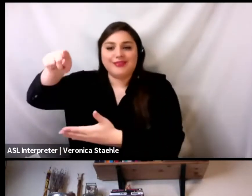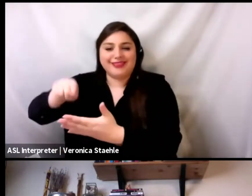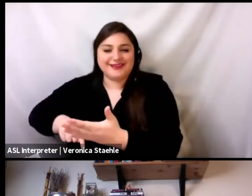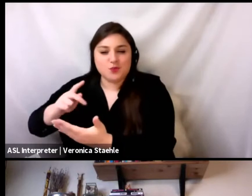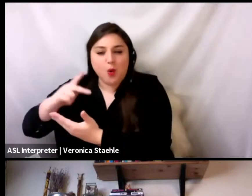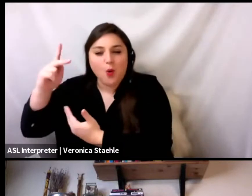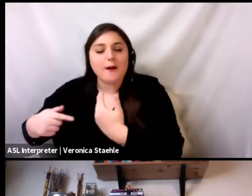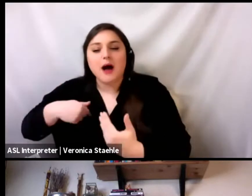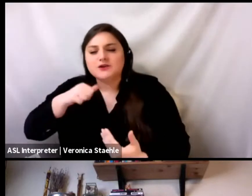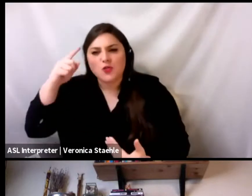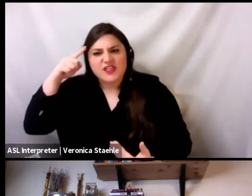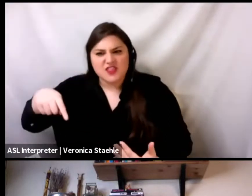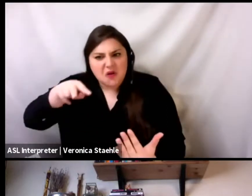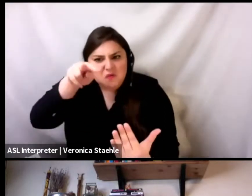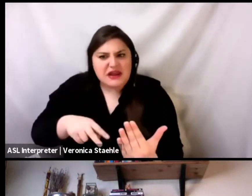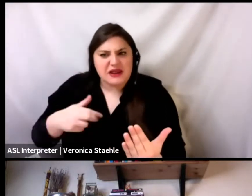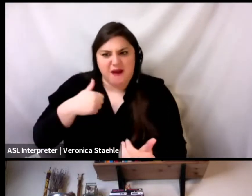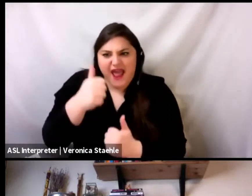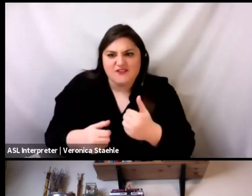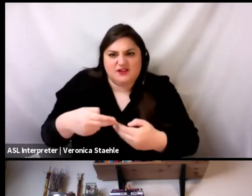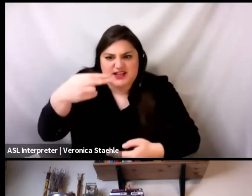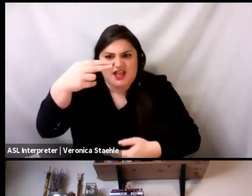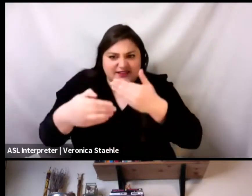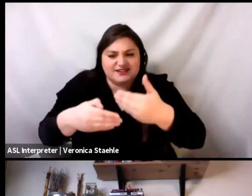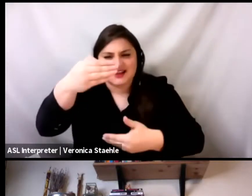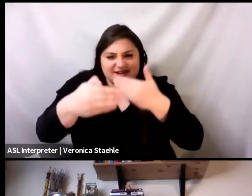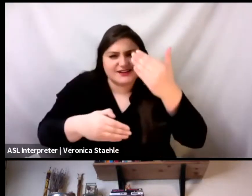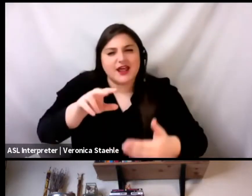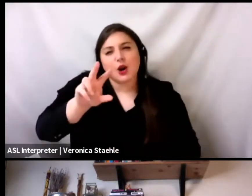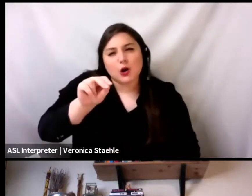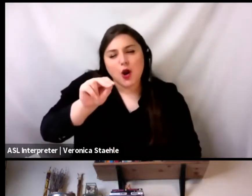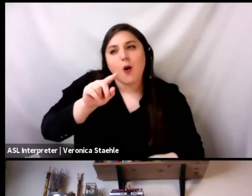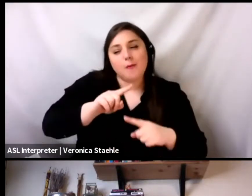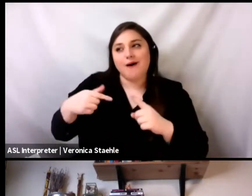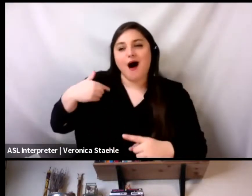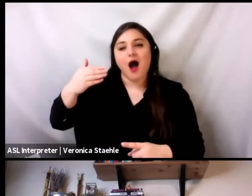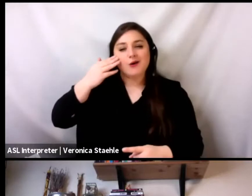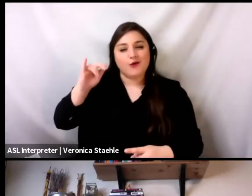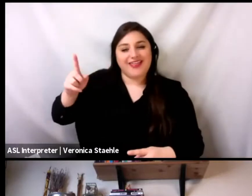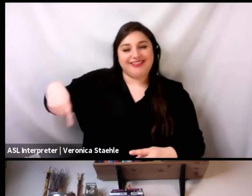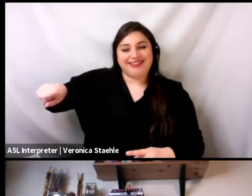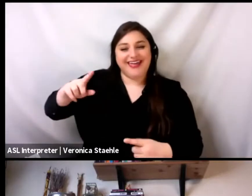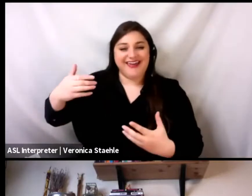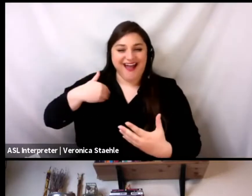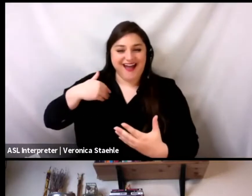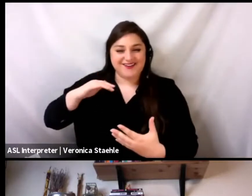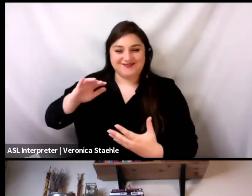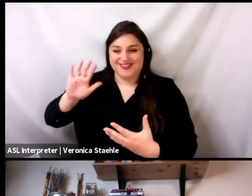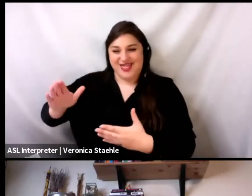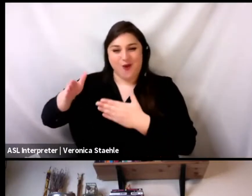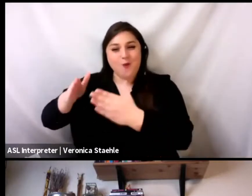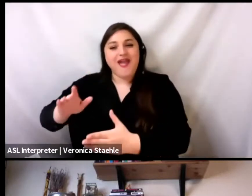their purpose is to figure out ways to use data. So, so I'm not a person, I'm